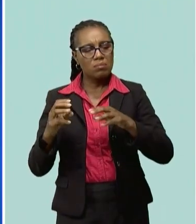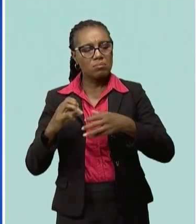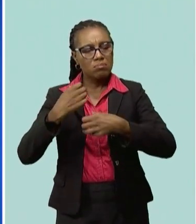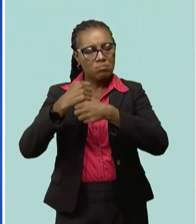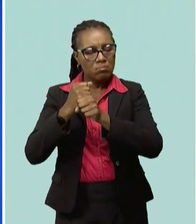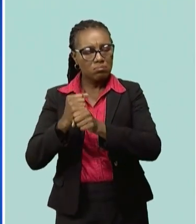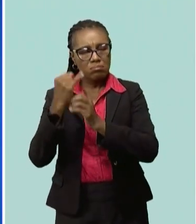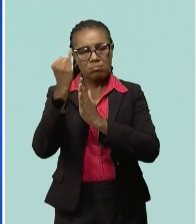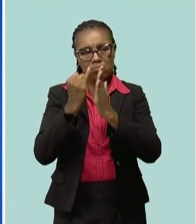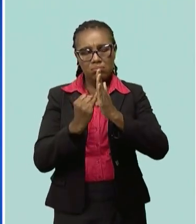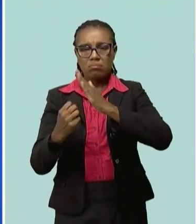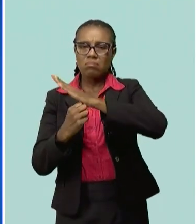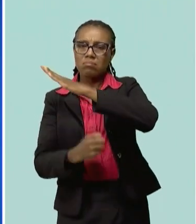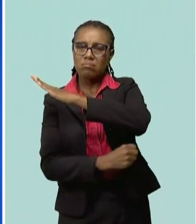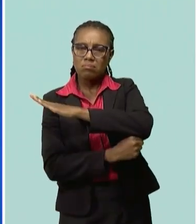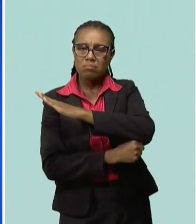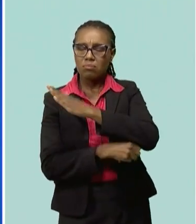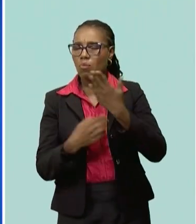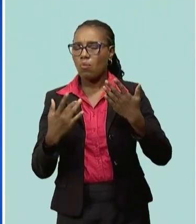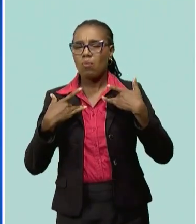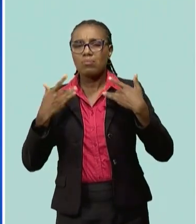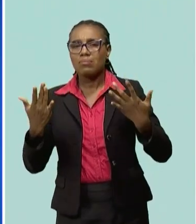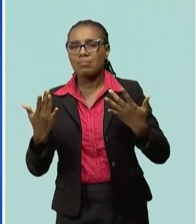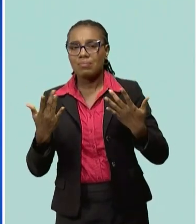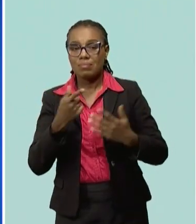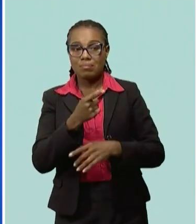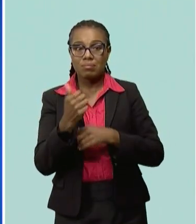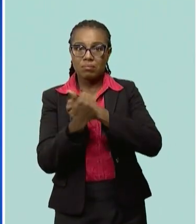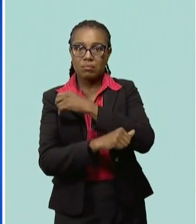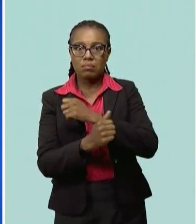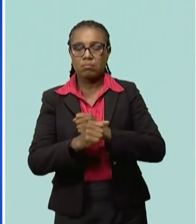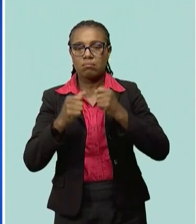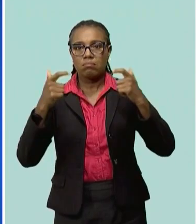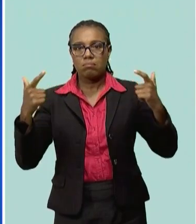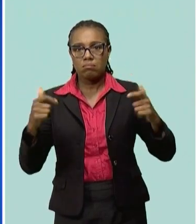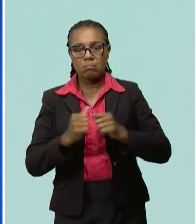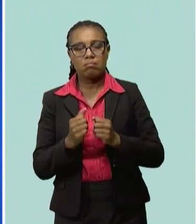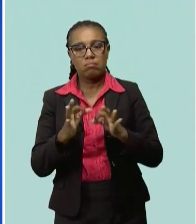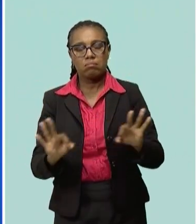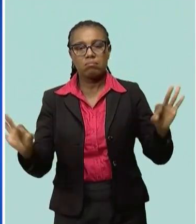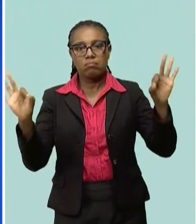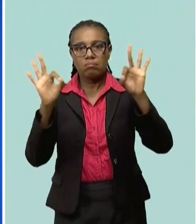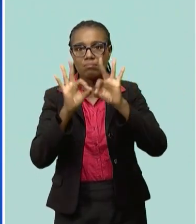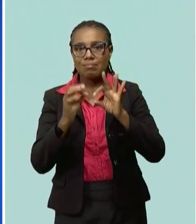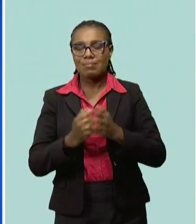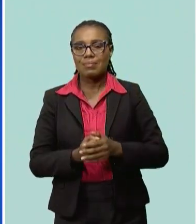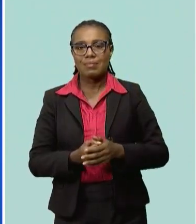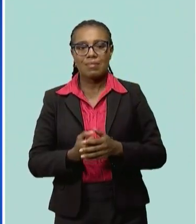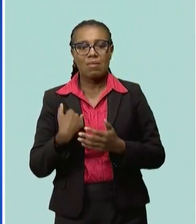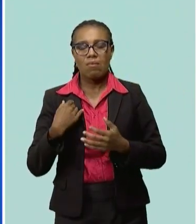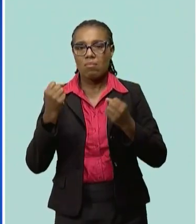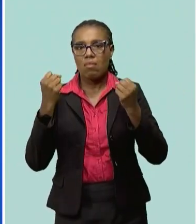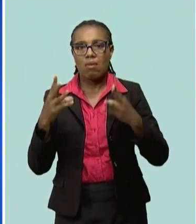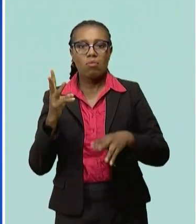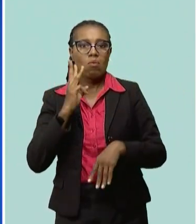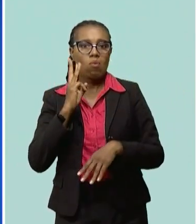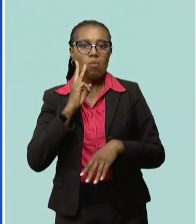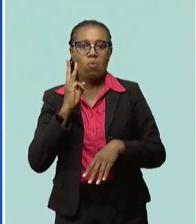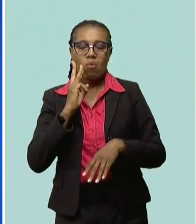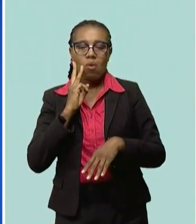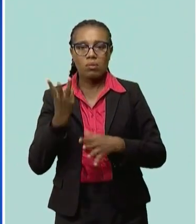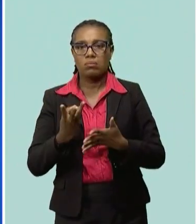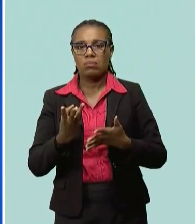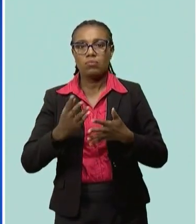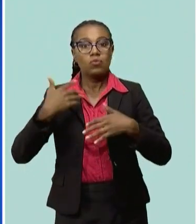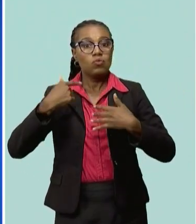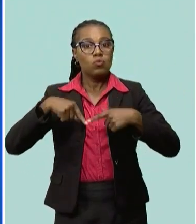that. That is one of the biggest bridges in St. Andrew, and it takes a tremendous amount of water during the rainy